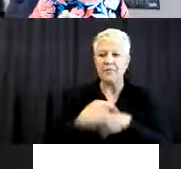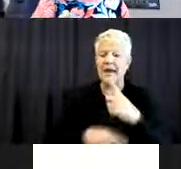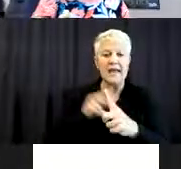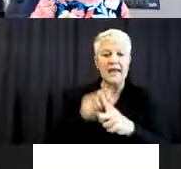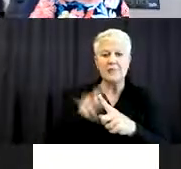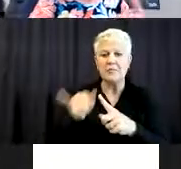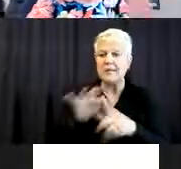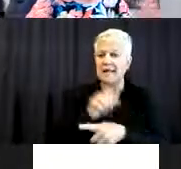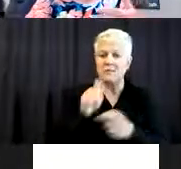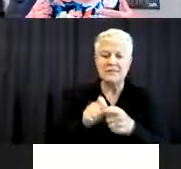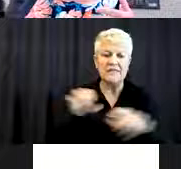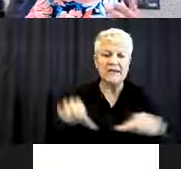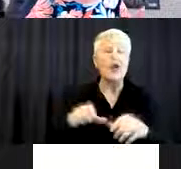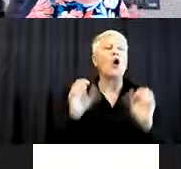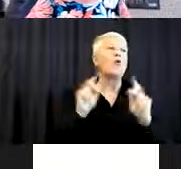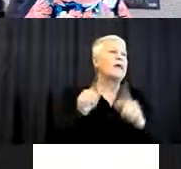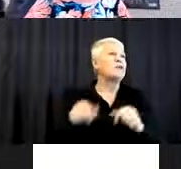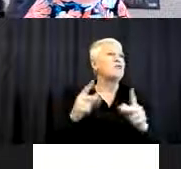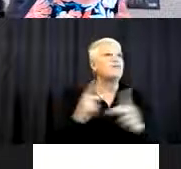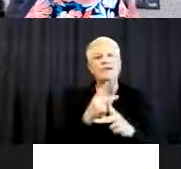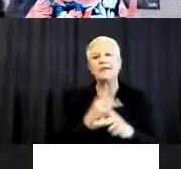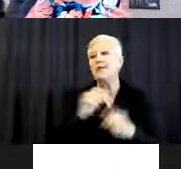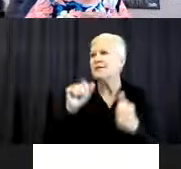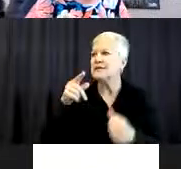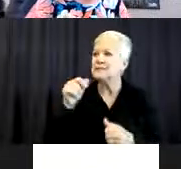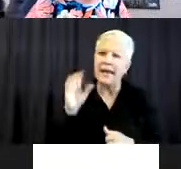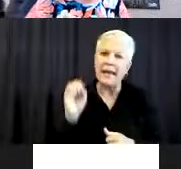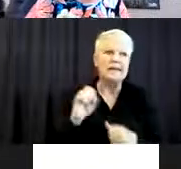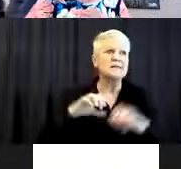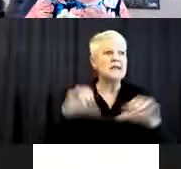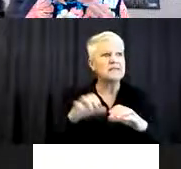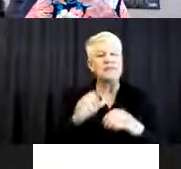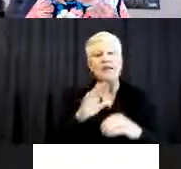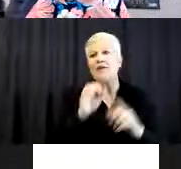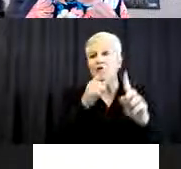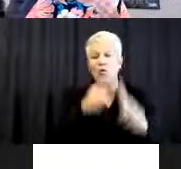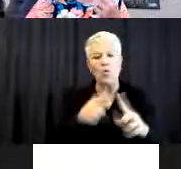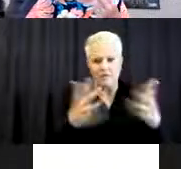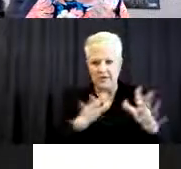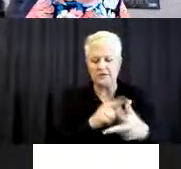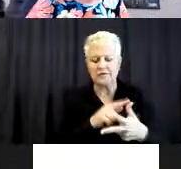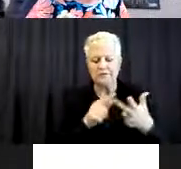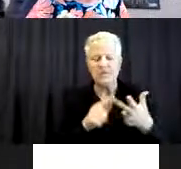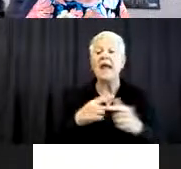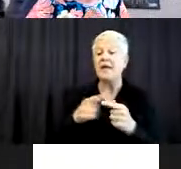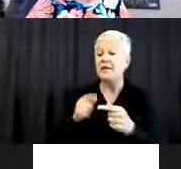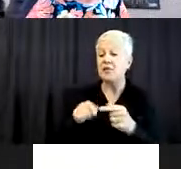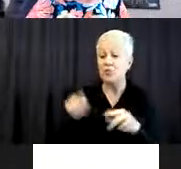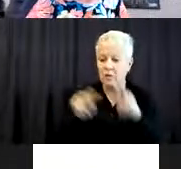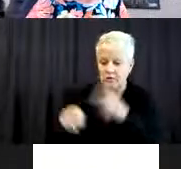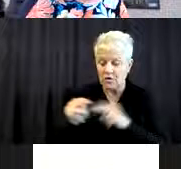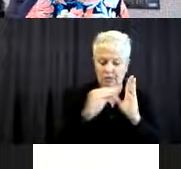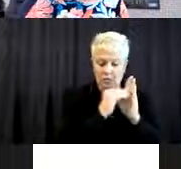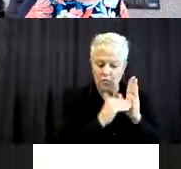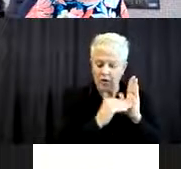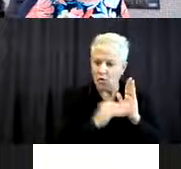activity. Okay, you've gone through and you've figured out what space, what activity, and your goal, and then you observe and record behavior over